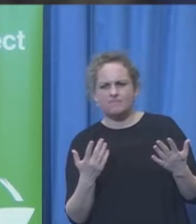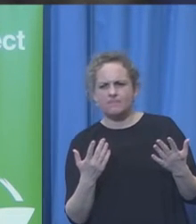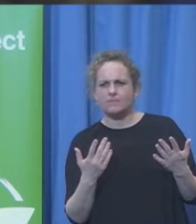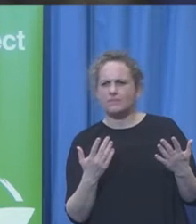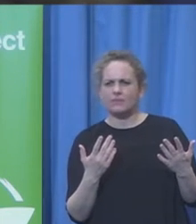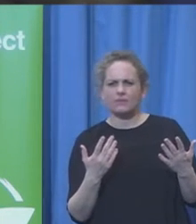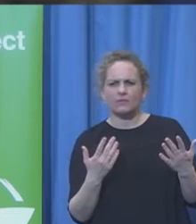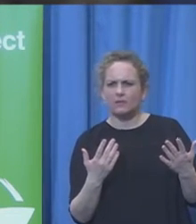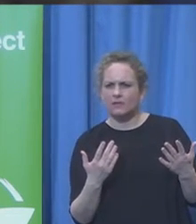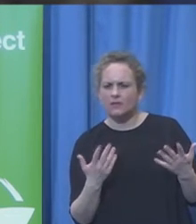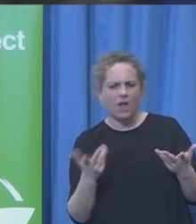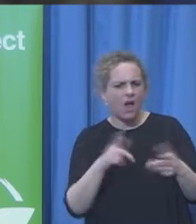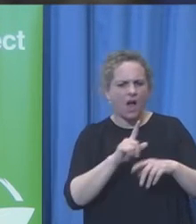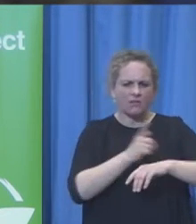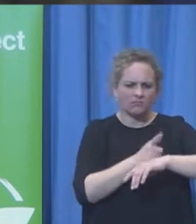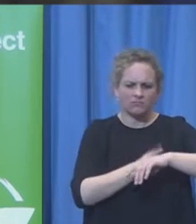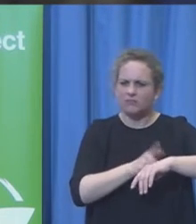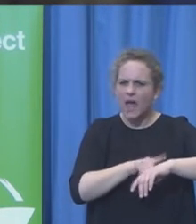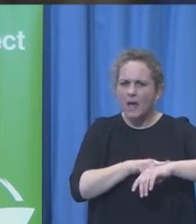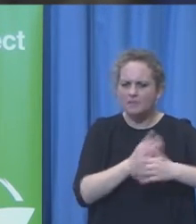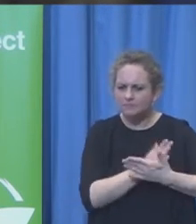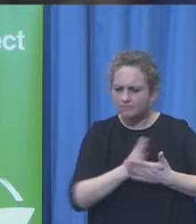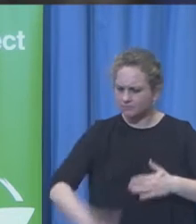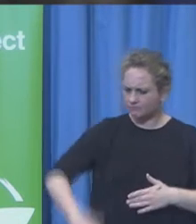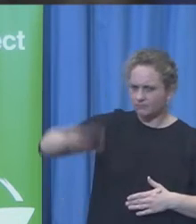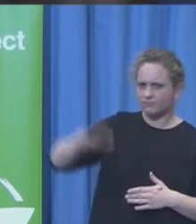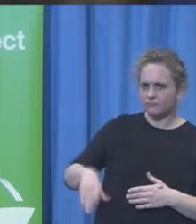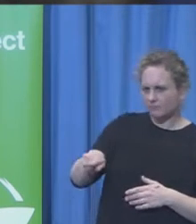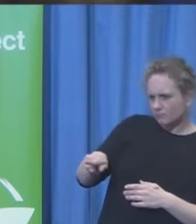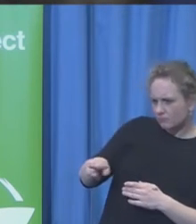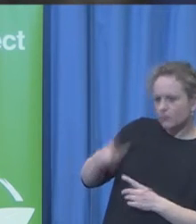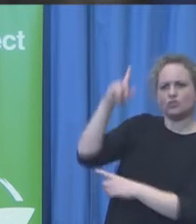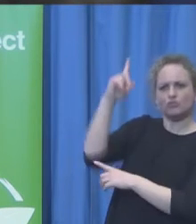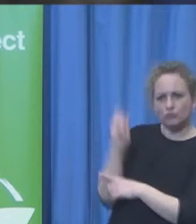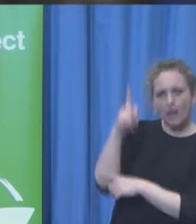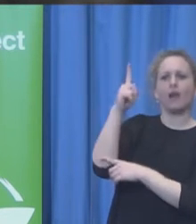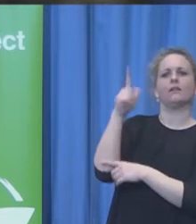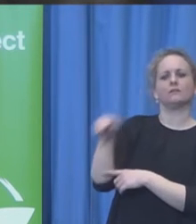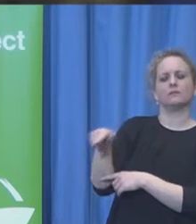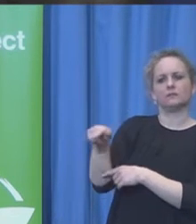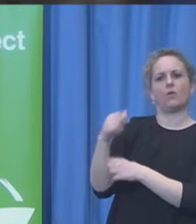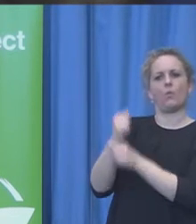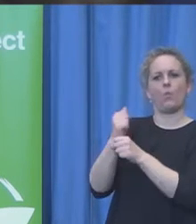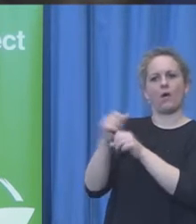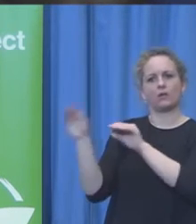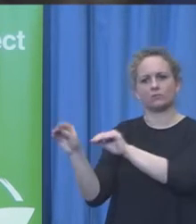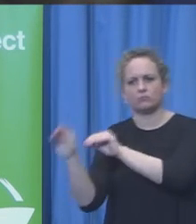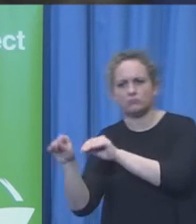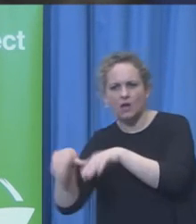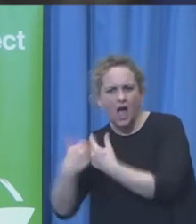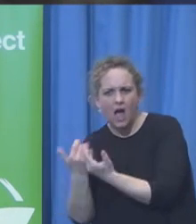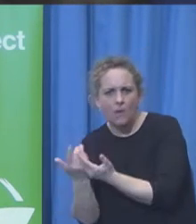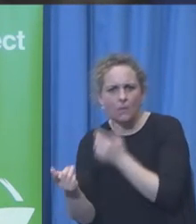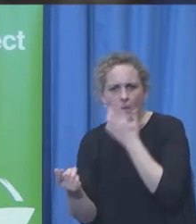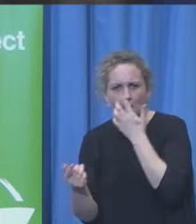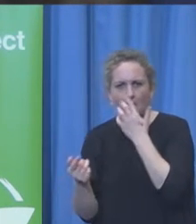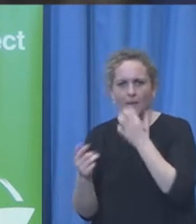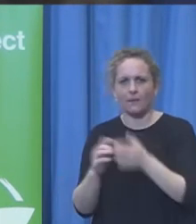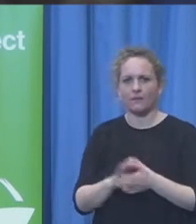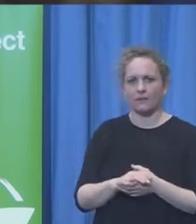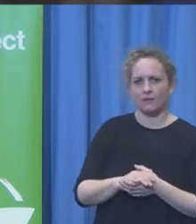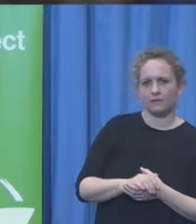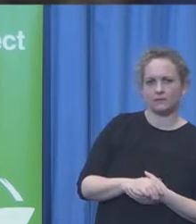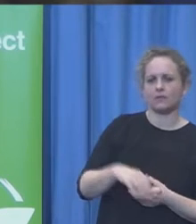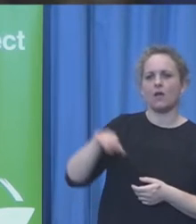etc.? And how government does decide which vocational trainings should be in the curriculum? Do they speak with